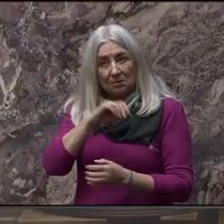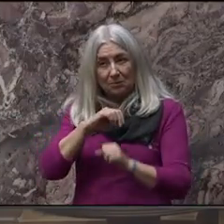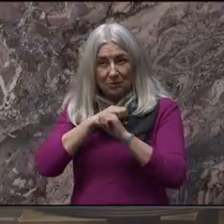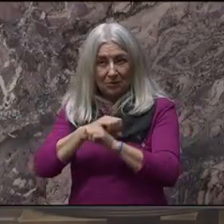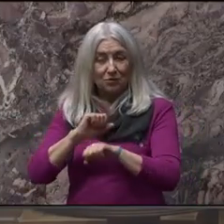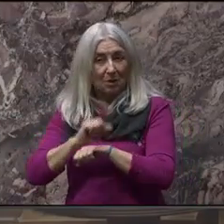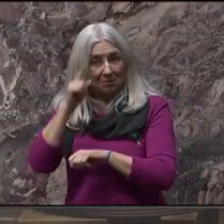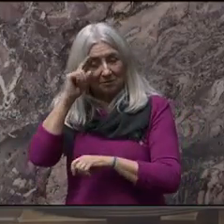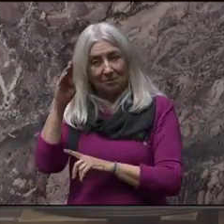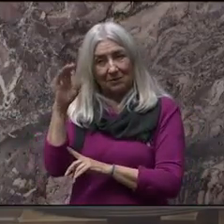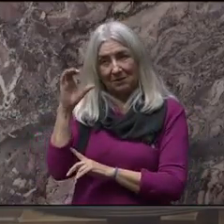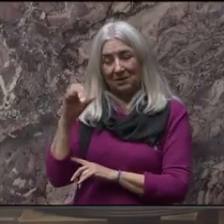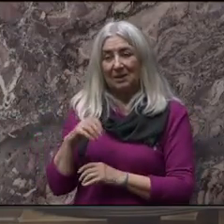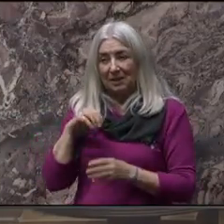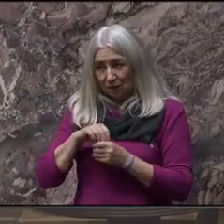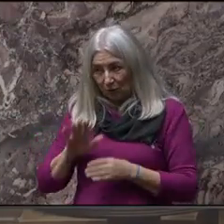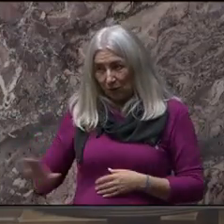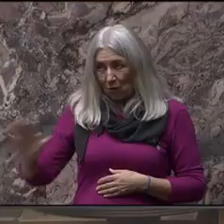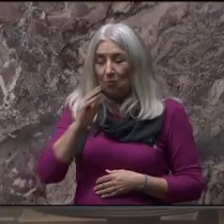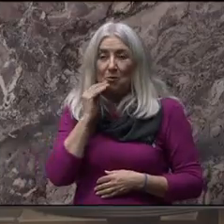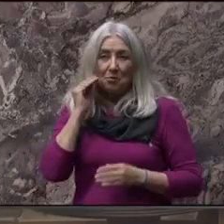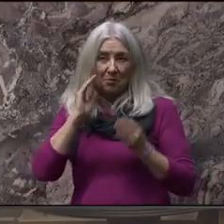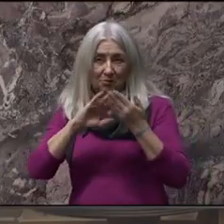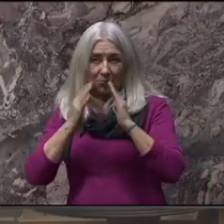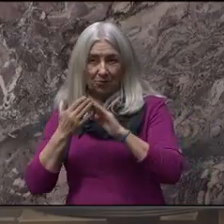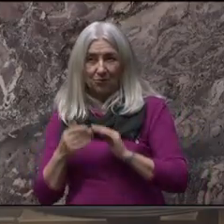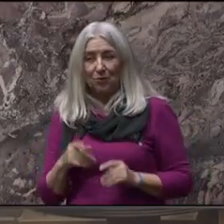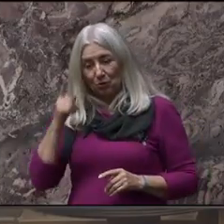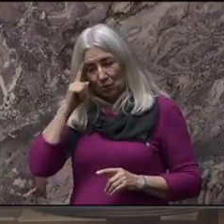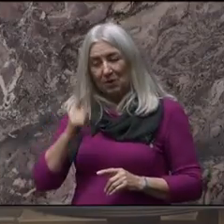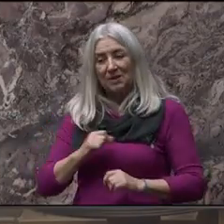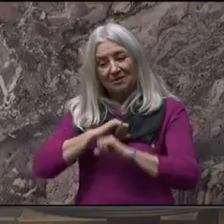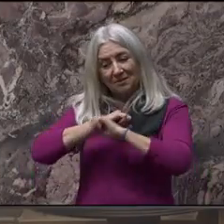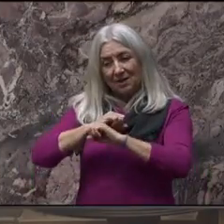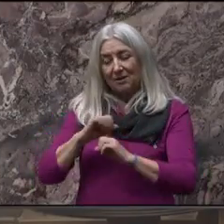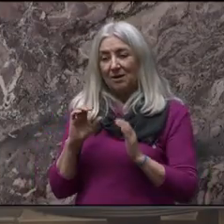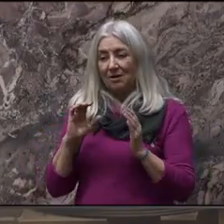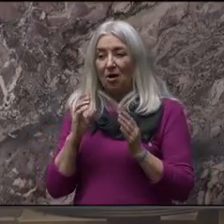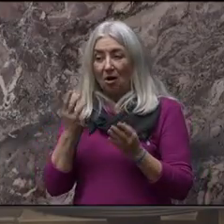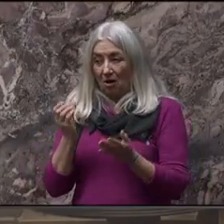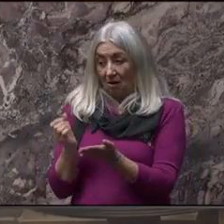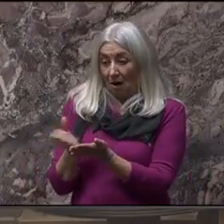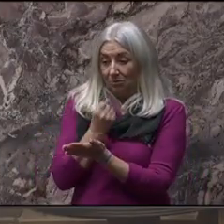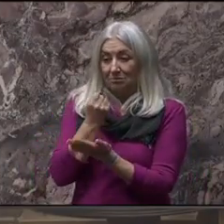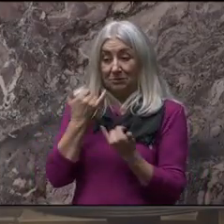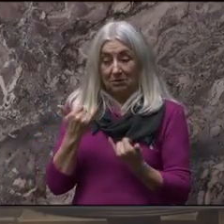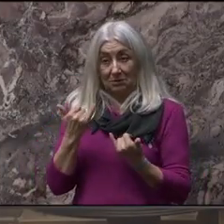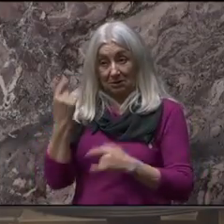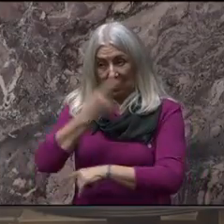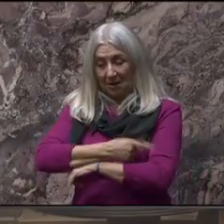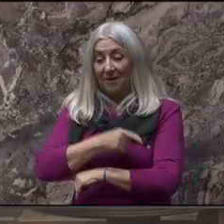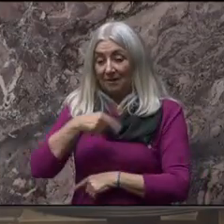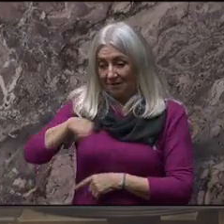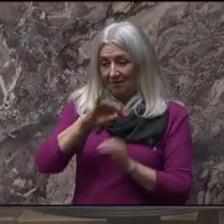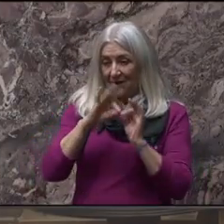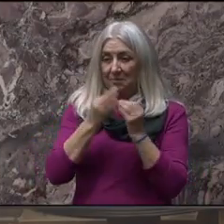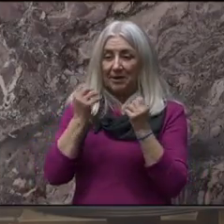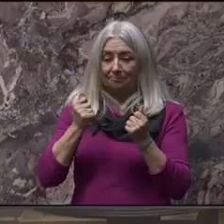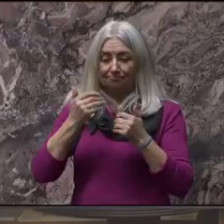Columbians in your communities. Defend opportunities today so that families can build their